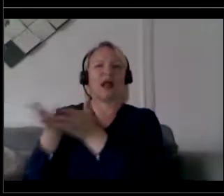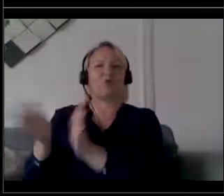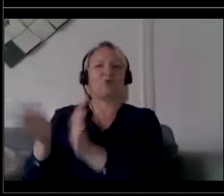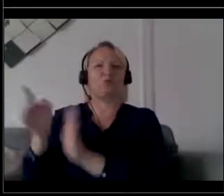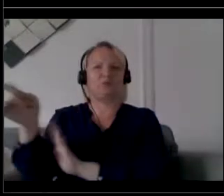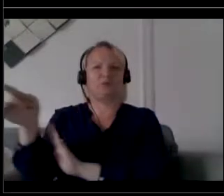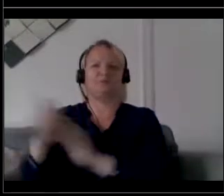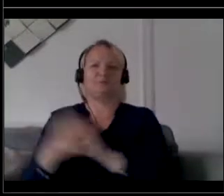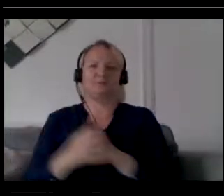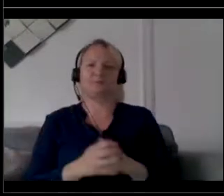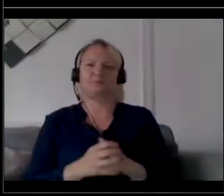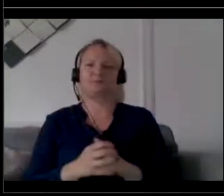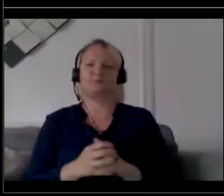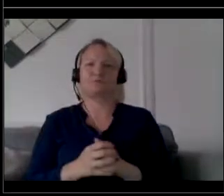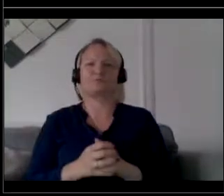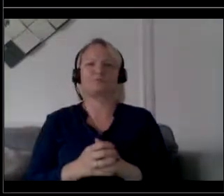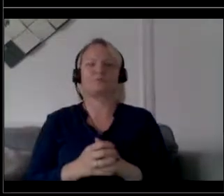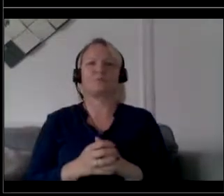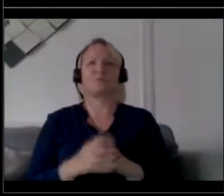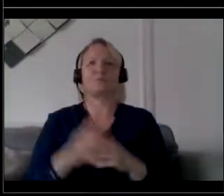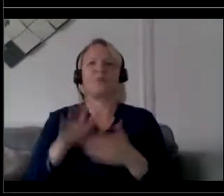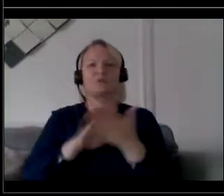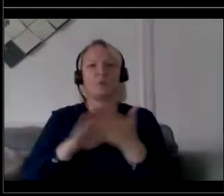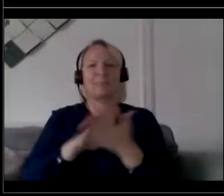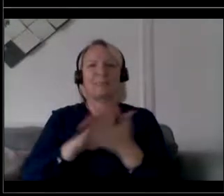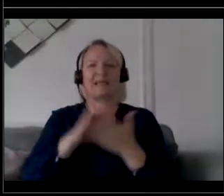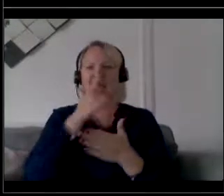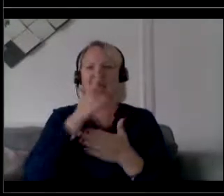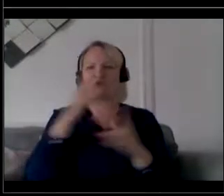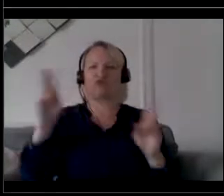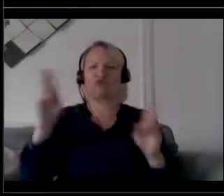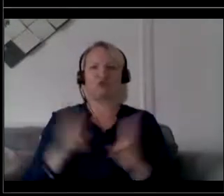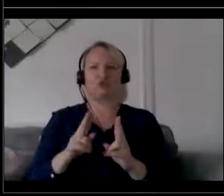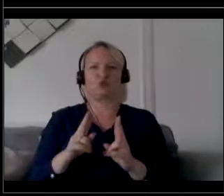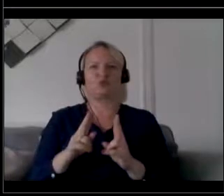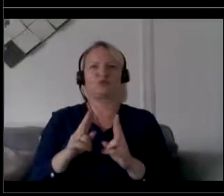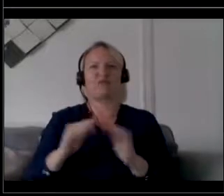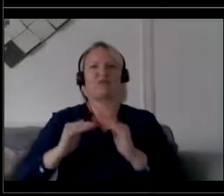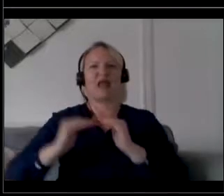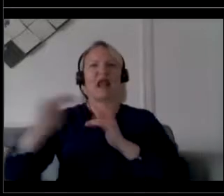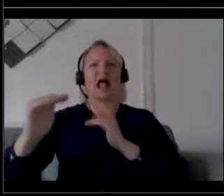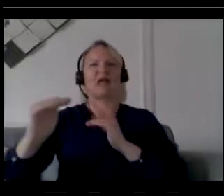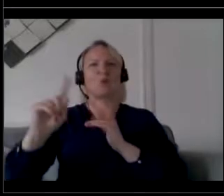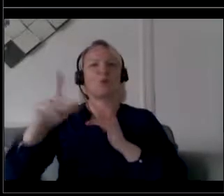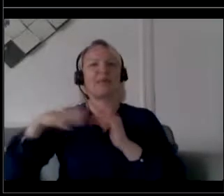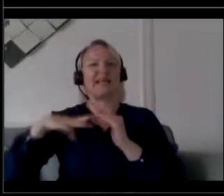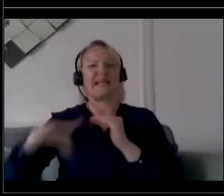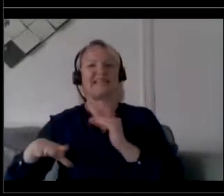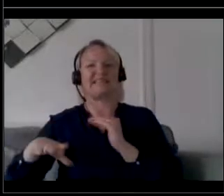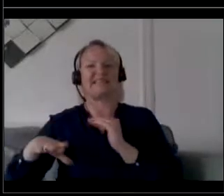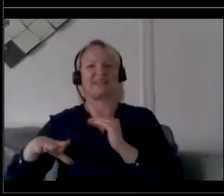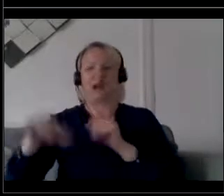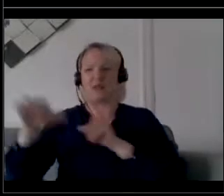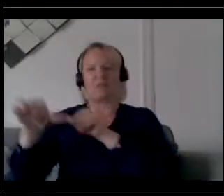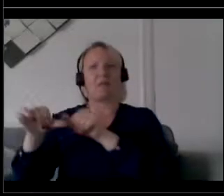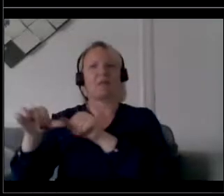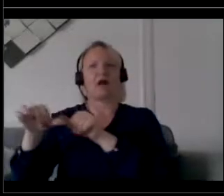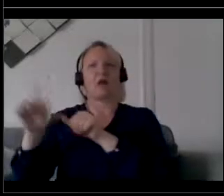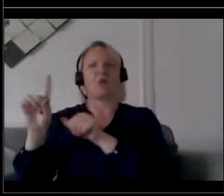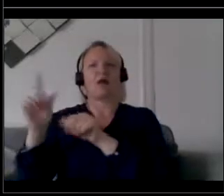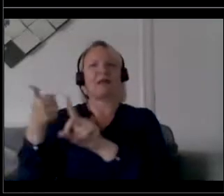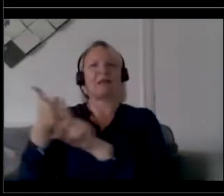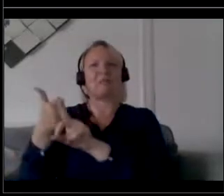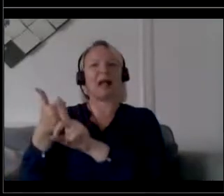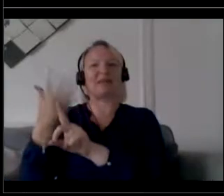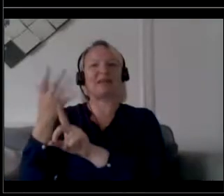showground. This means that we can reduce the amount of land we need and minimize any impacts on